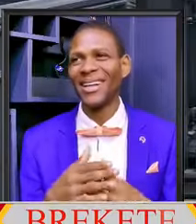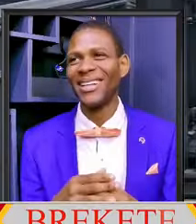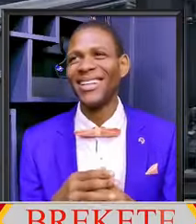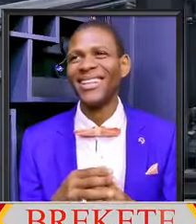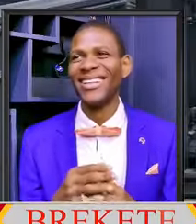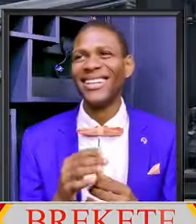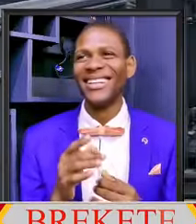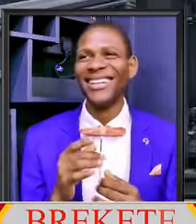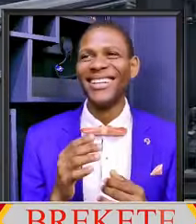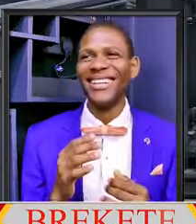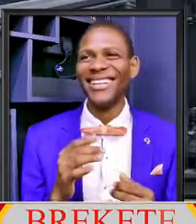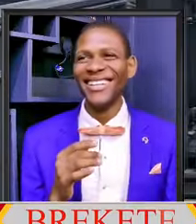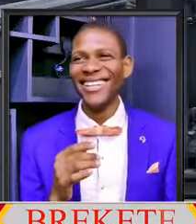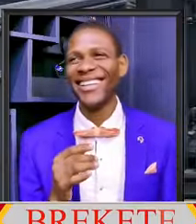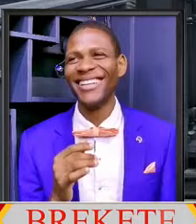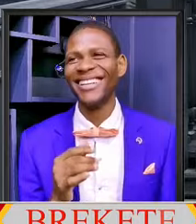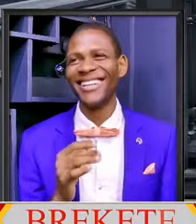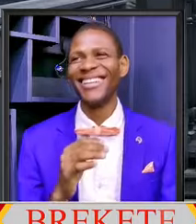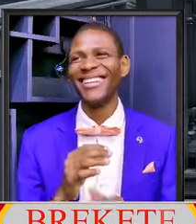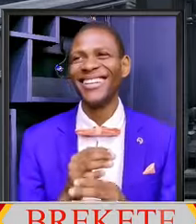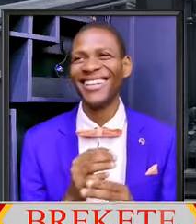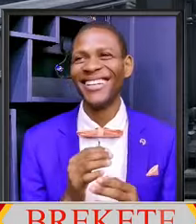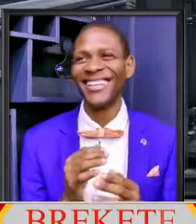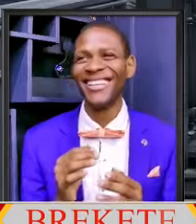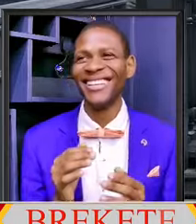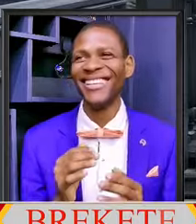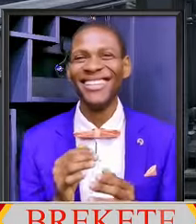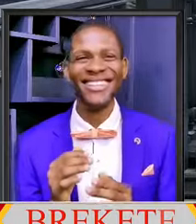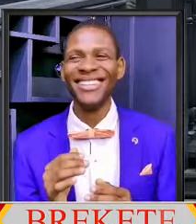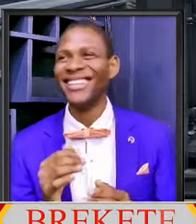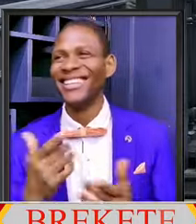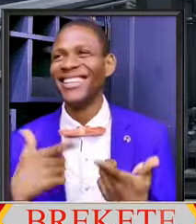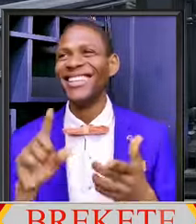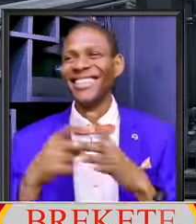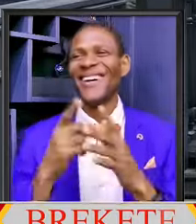Why not they give her expo? Ta.